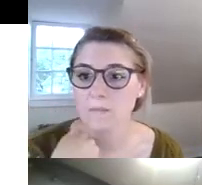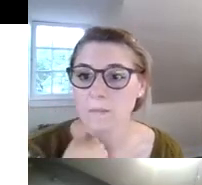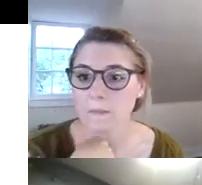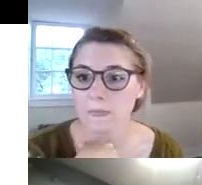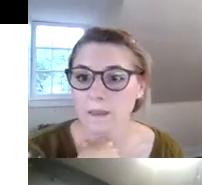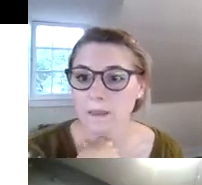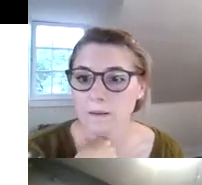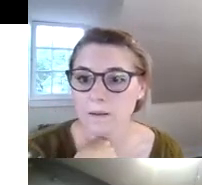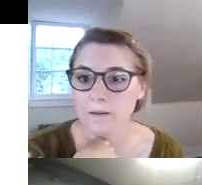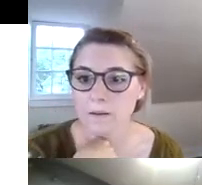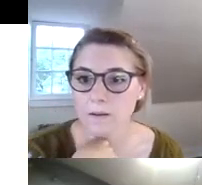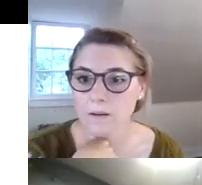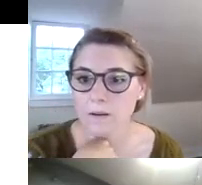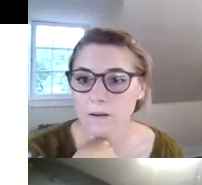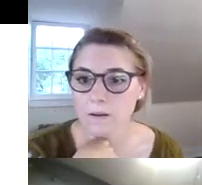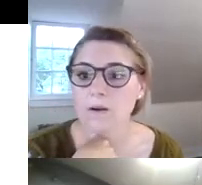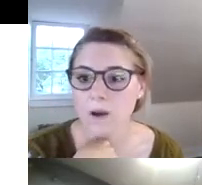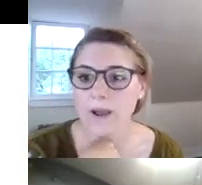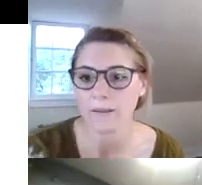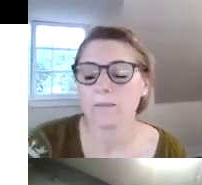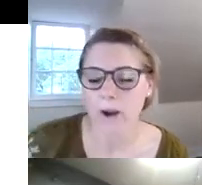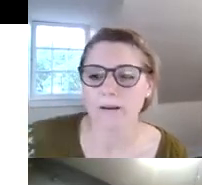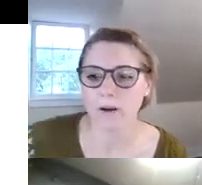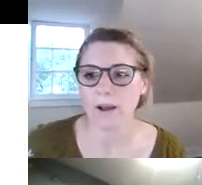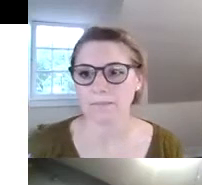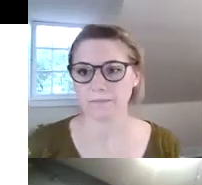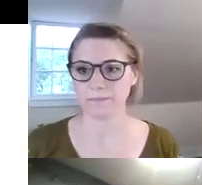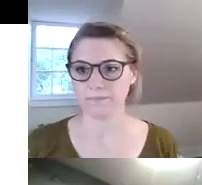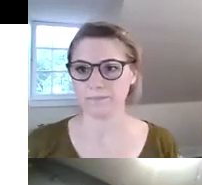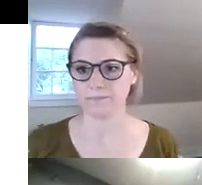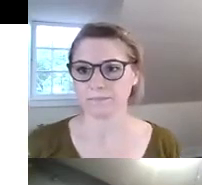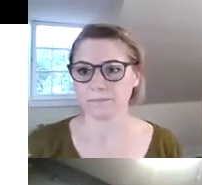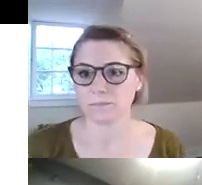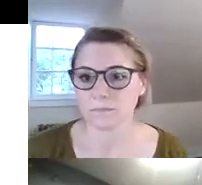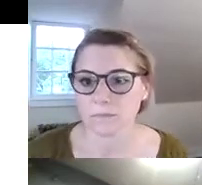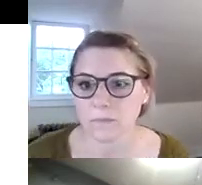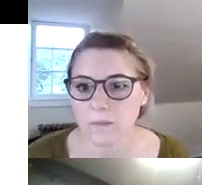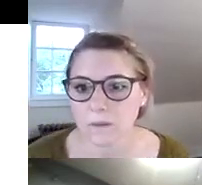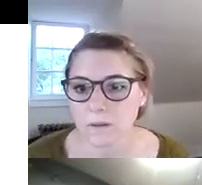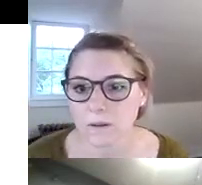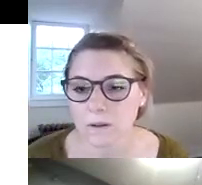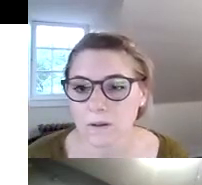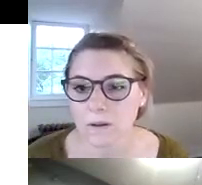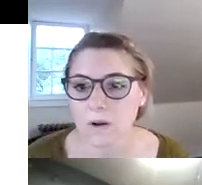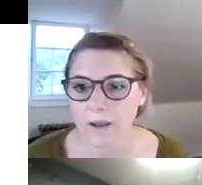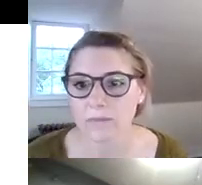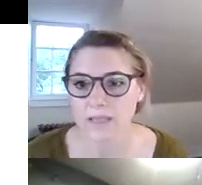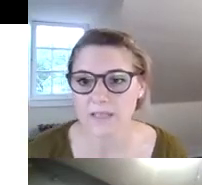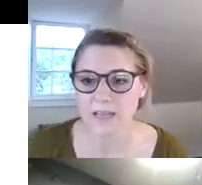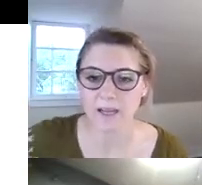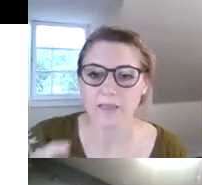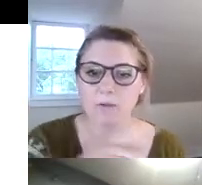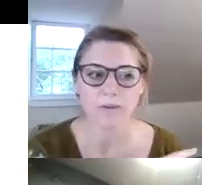to Beechwood in both ways, if you will. Okay, so right. It should include that little block also. Okay,